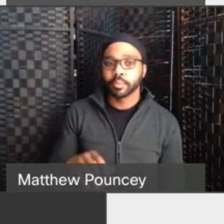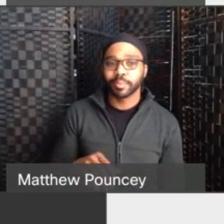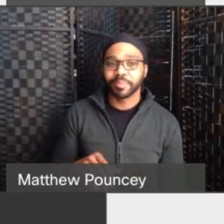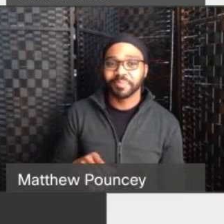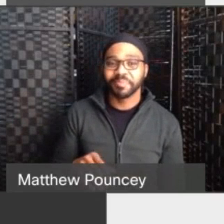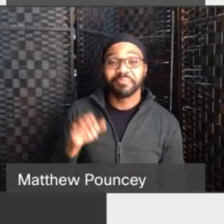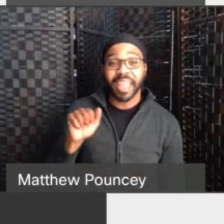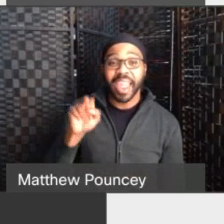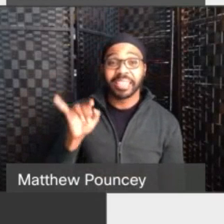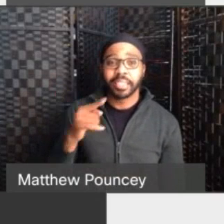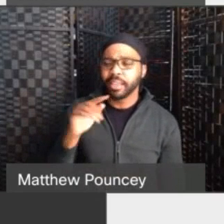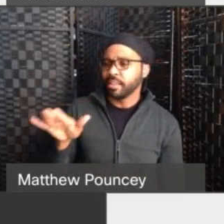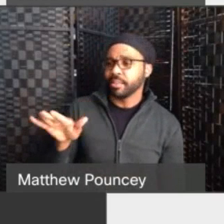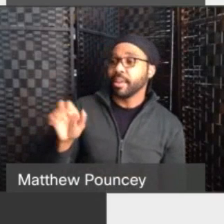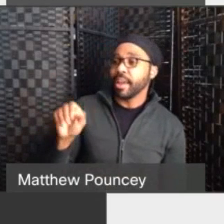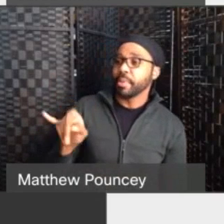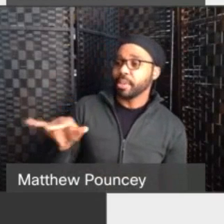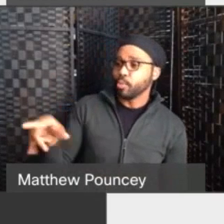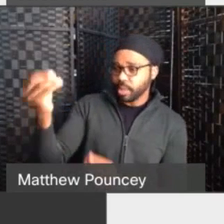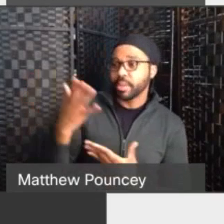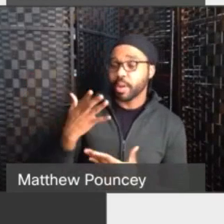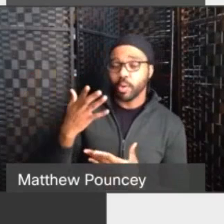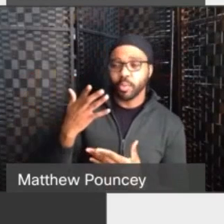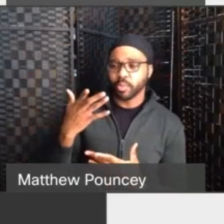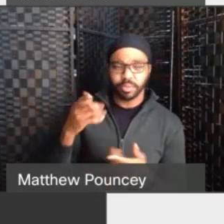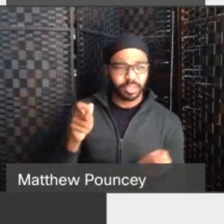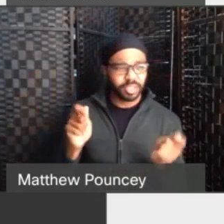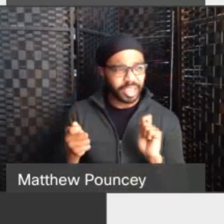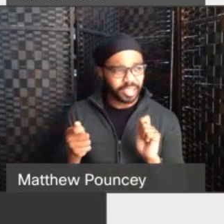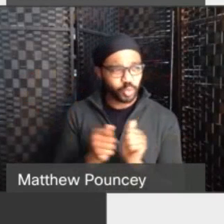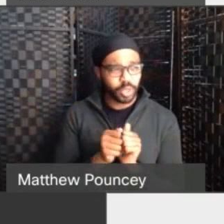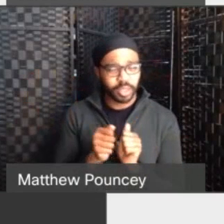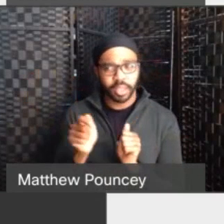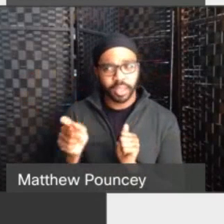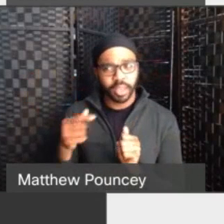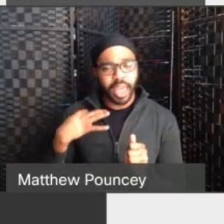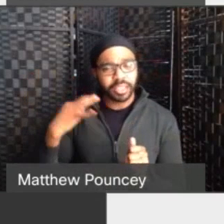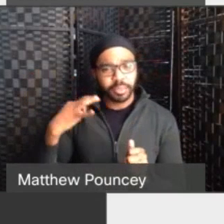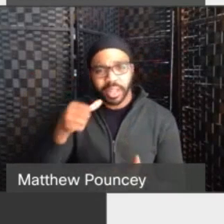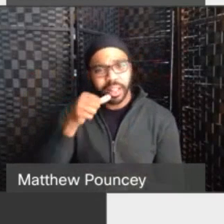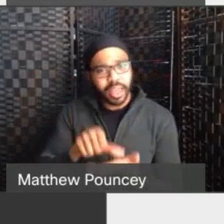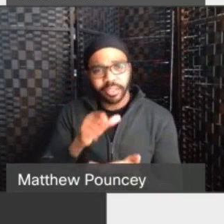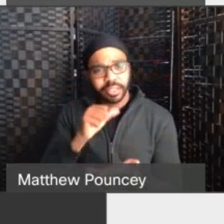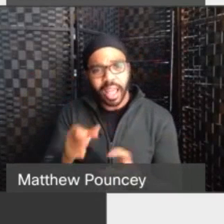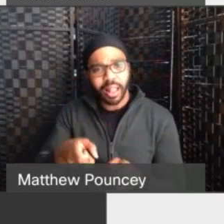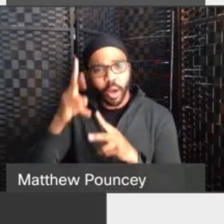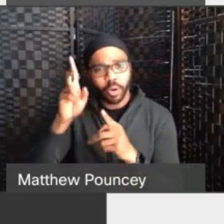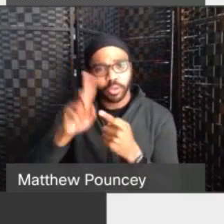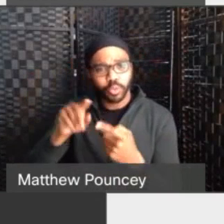Amy, if you could just let me know, is this a change that eligibility letters are not being loaded into